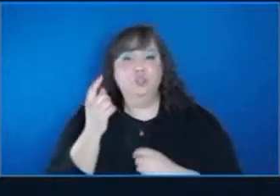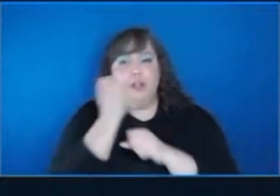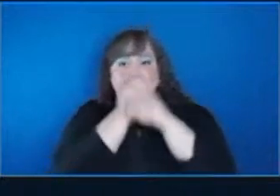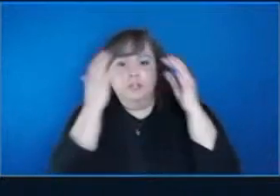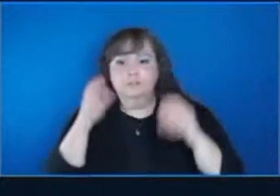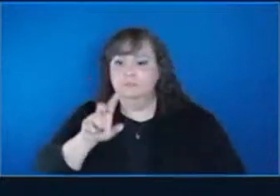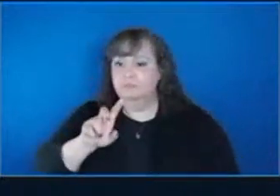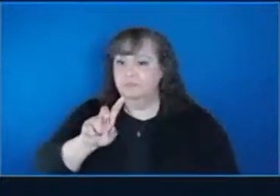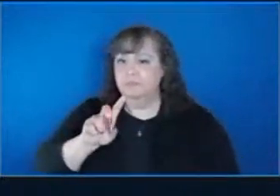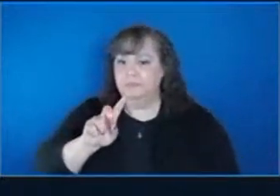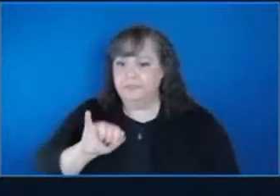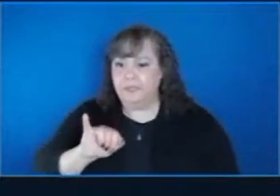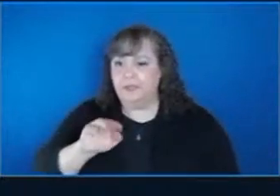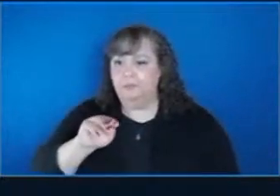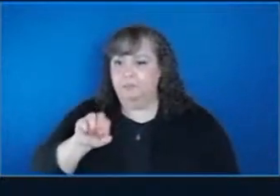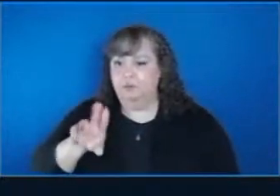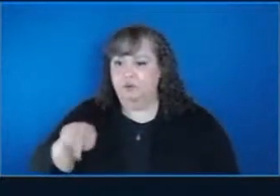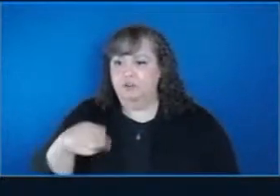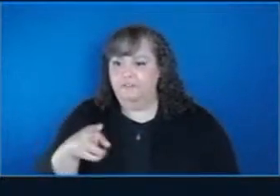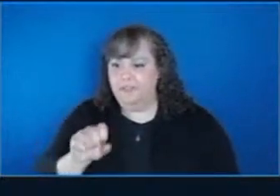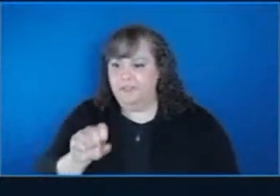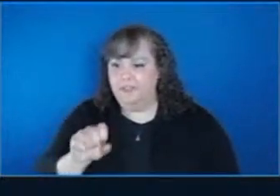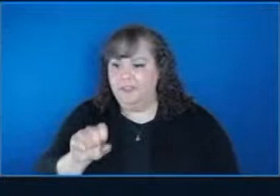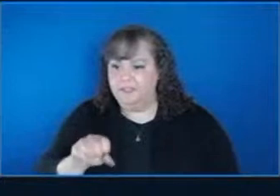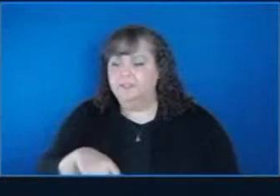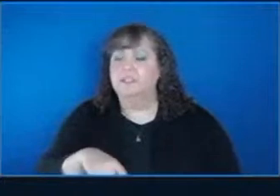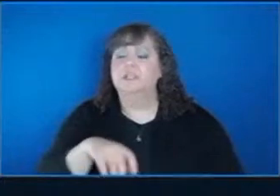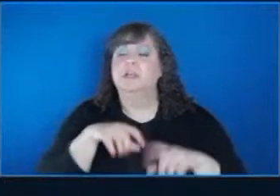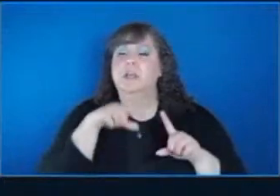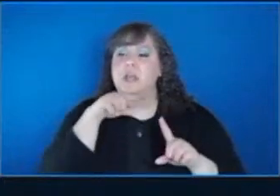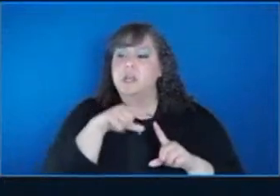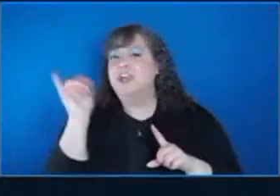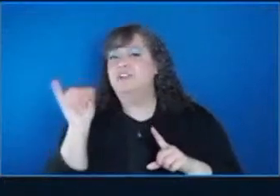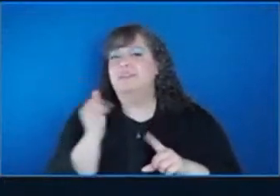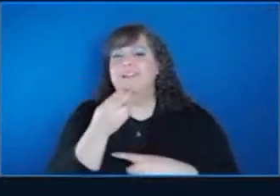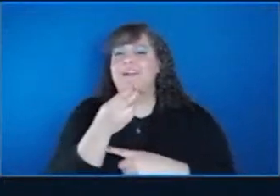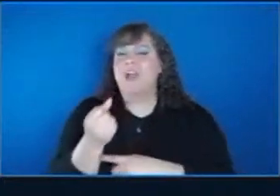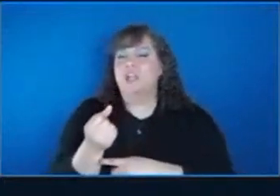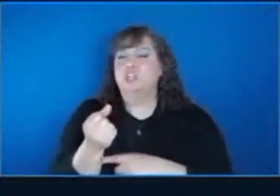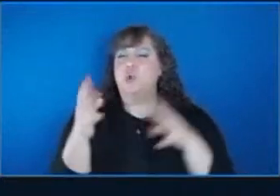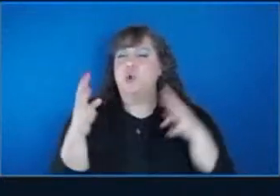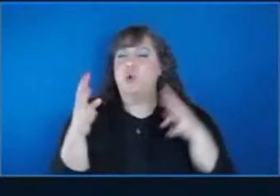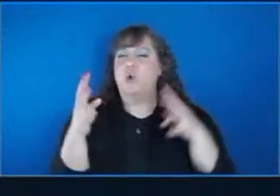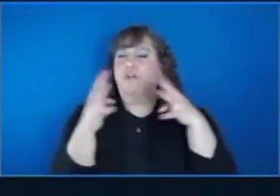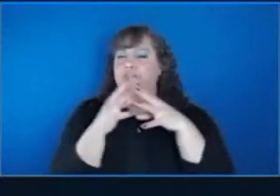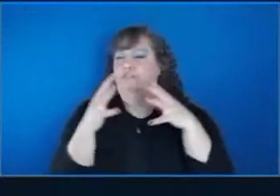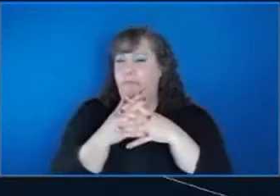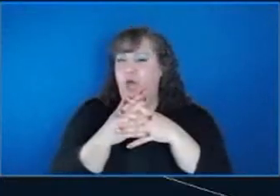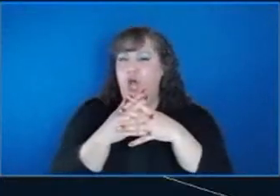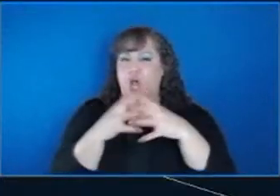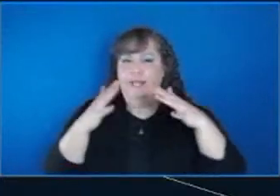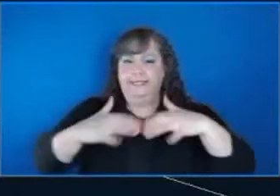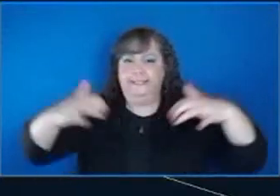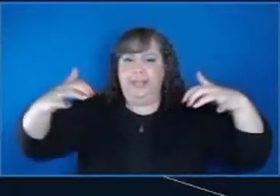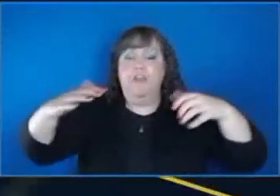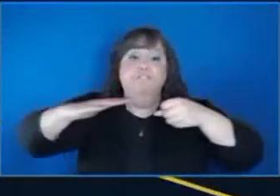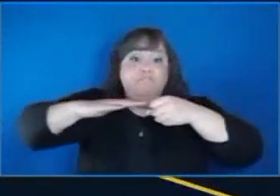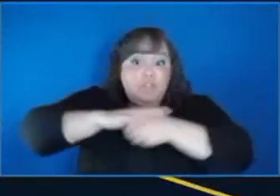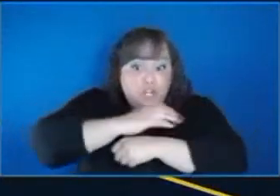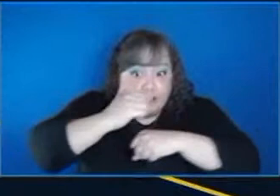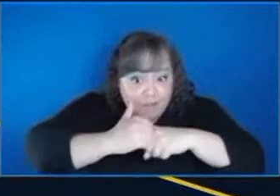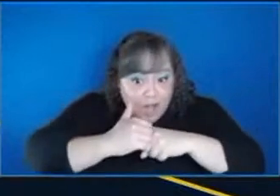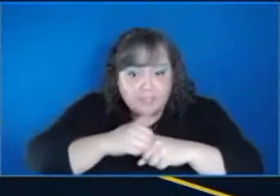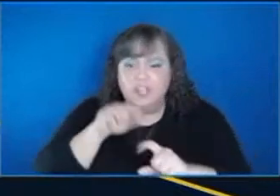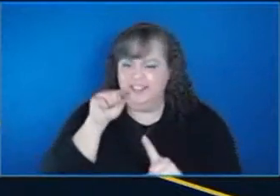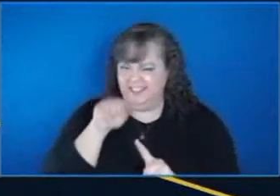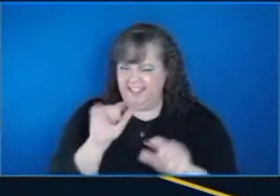you could imagine a high school football stadium that's full of rocks. That's about the size of that little